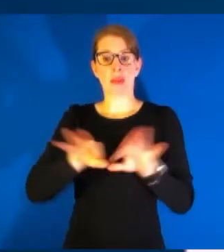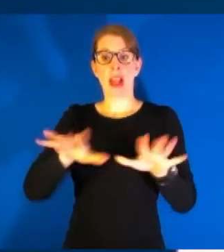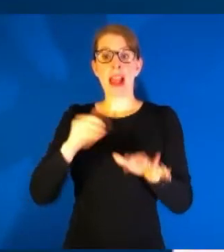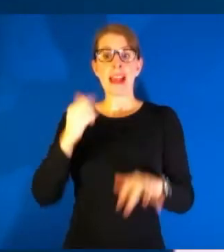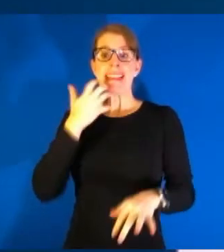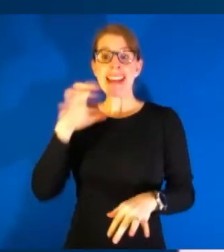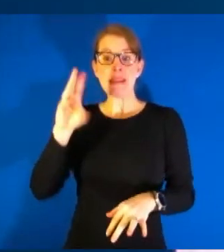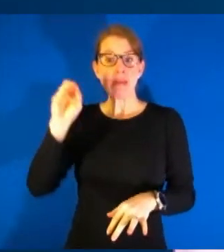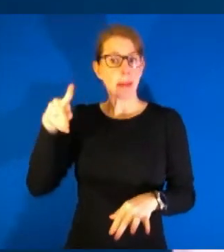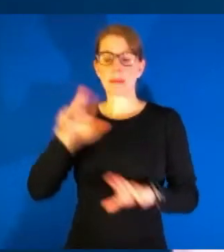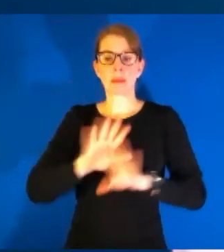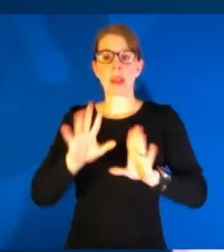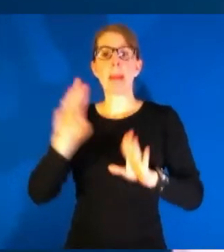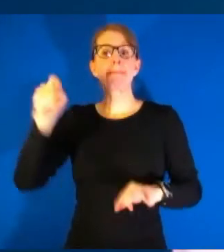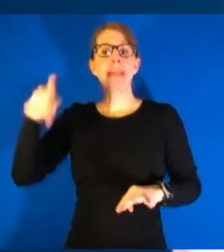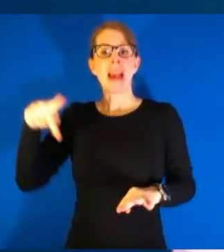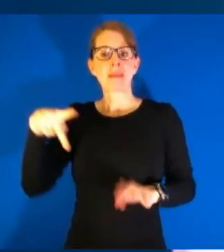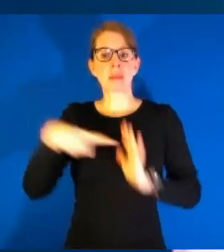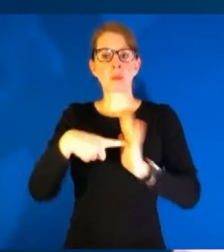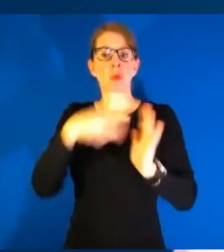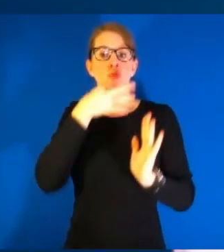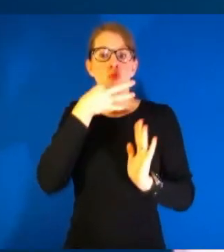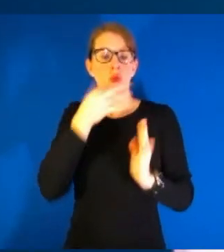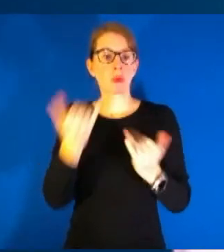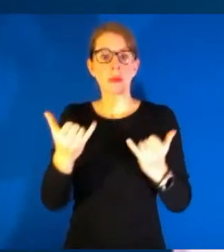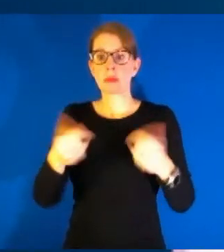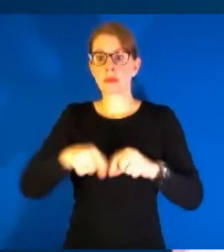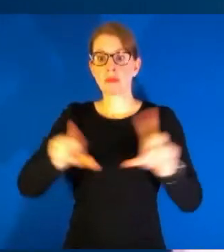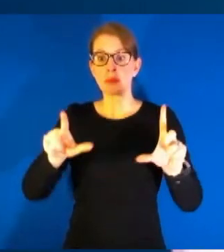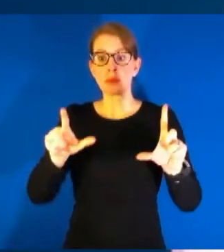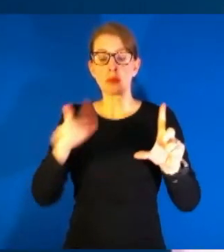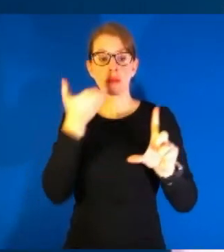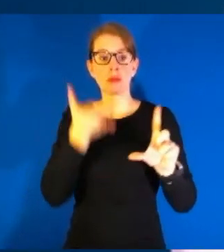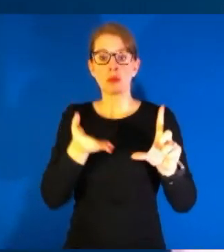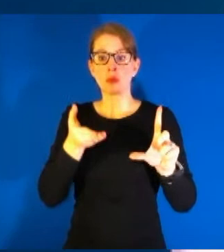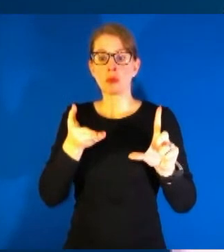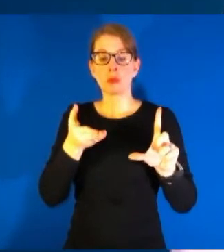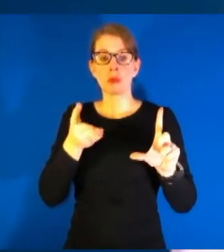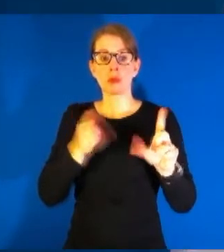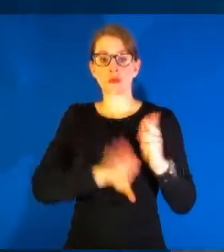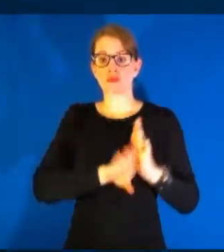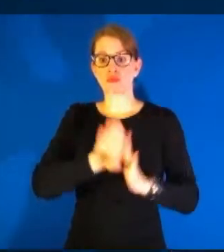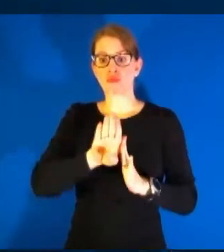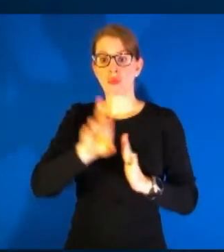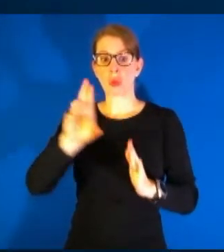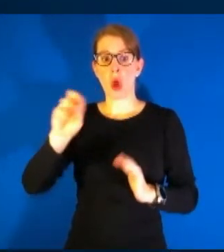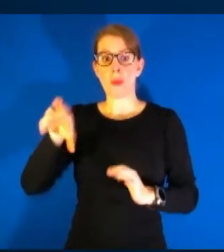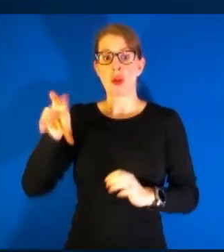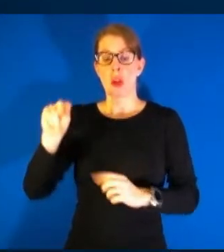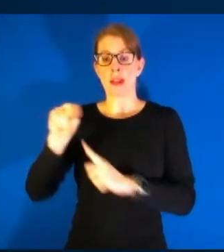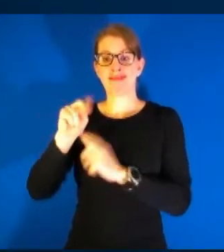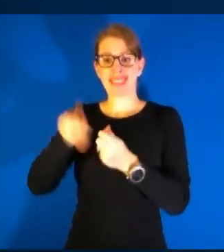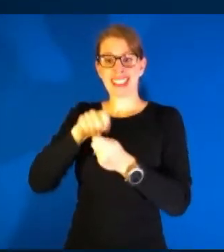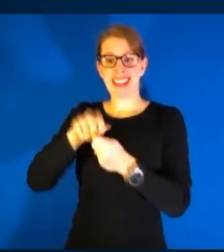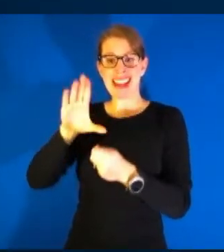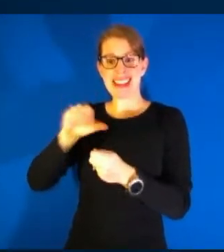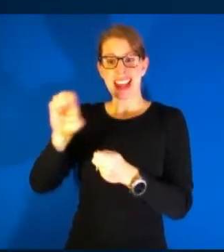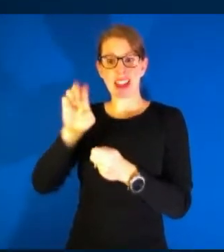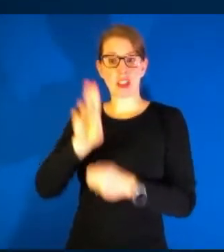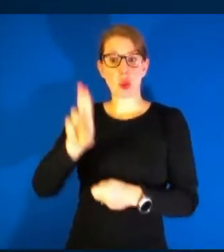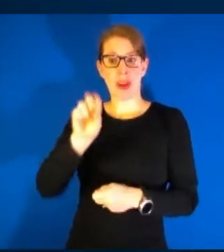map. If we can show it for just a minute, guys. This is the rate of rise of Omicron-specific cases throughout the United